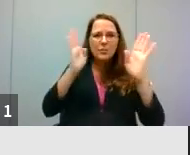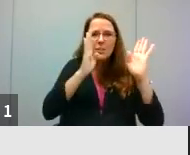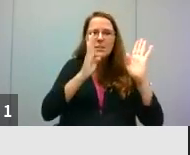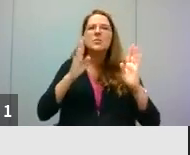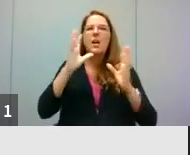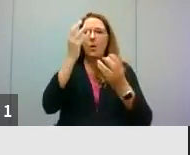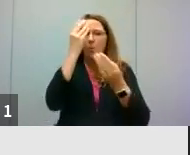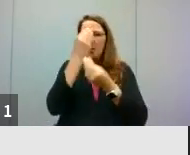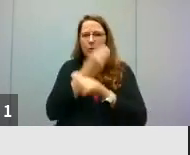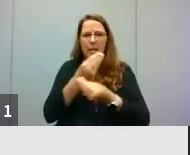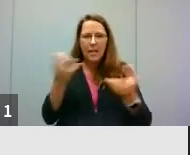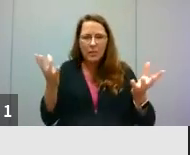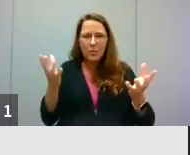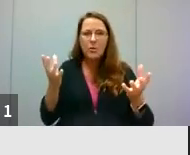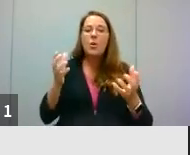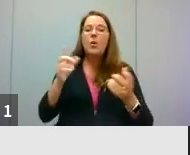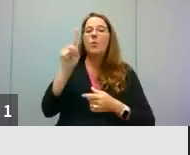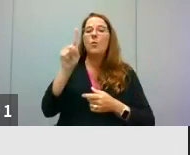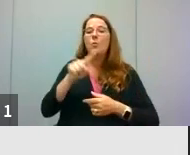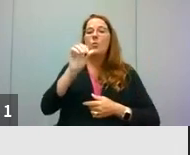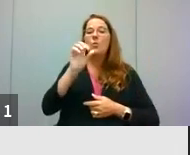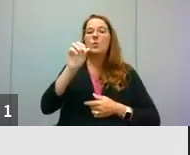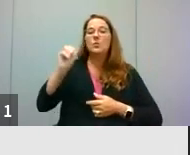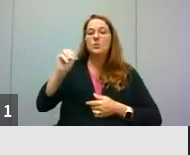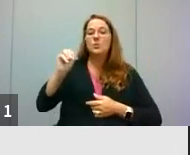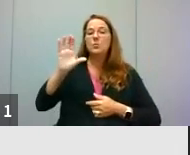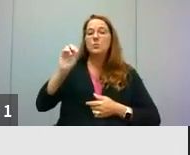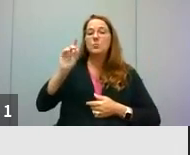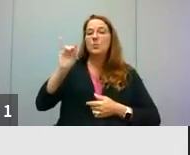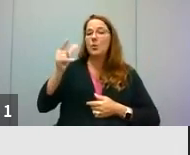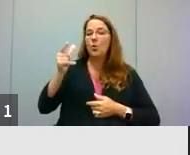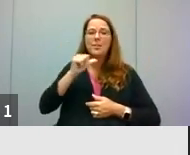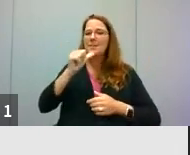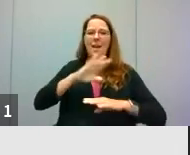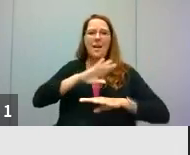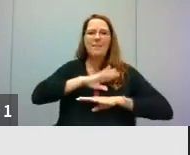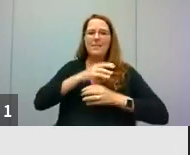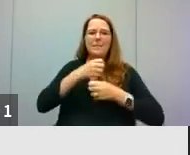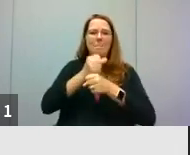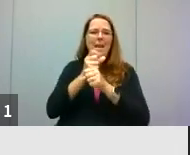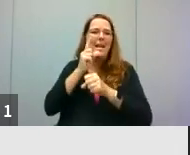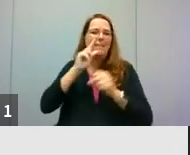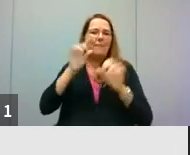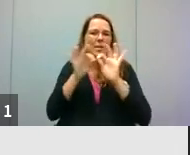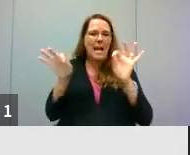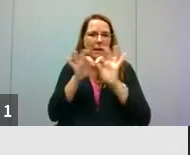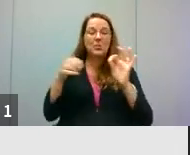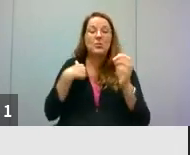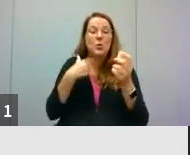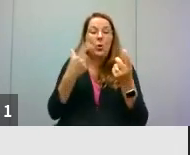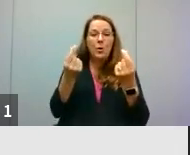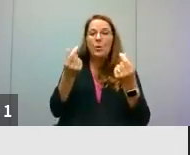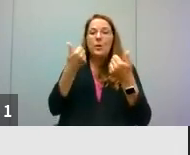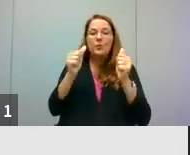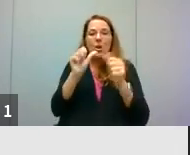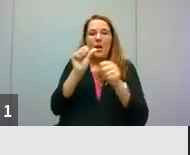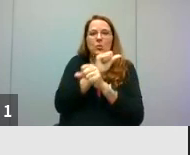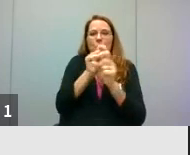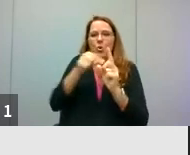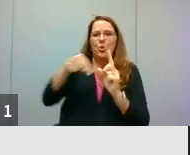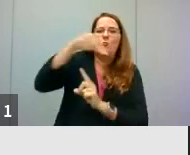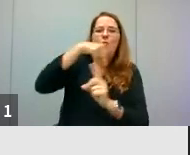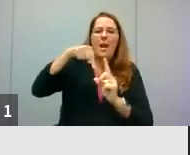everybody's attention that Zoom coding is not made for captioning. What we're doing right now is trying to work around shortfalls.